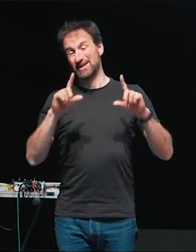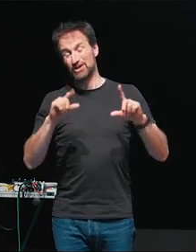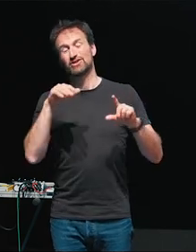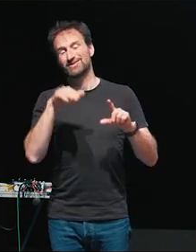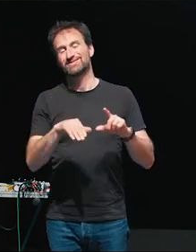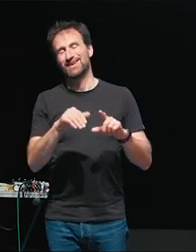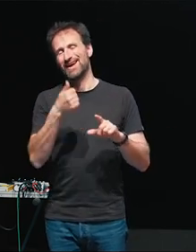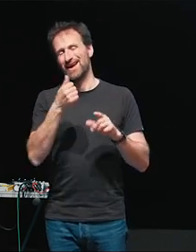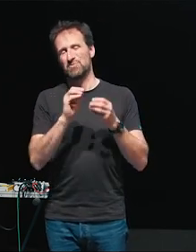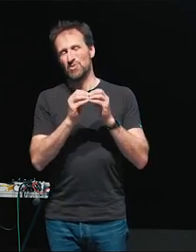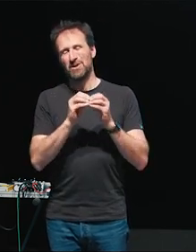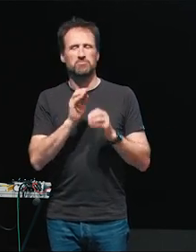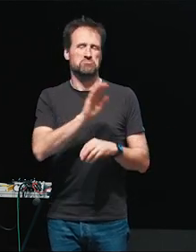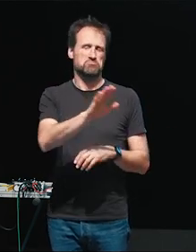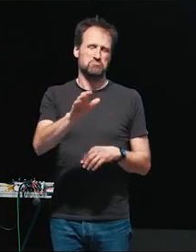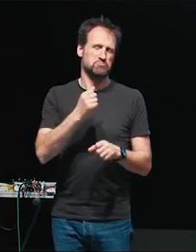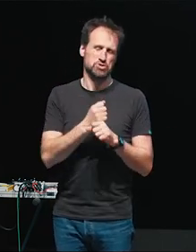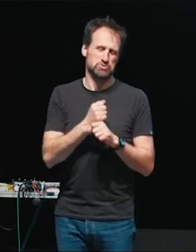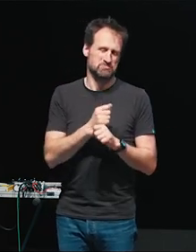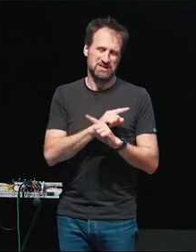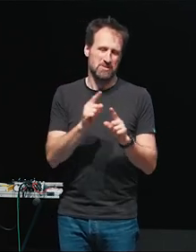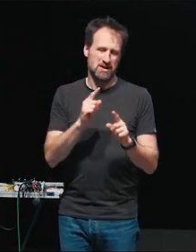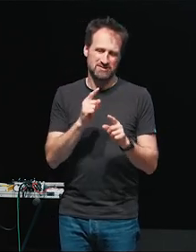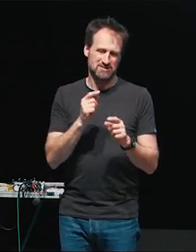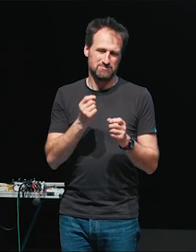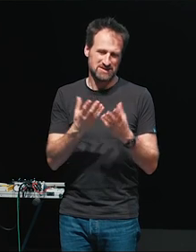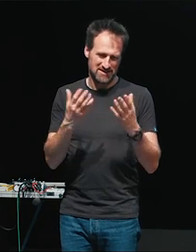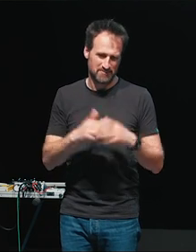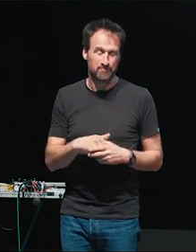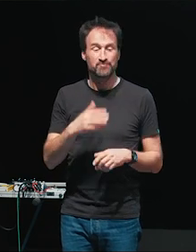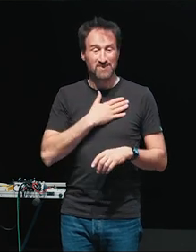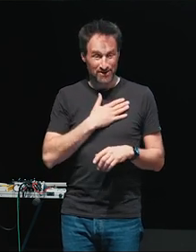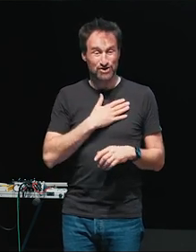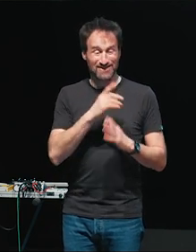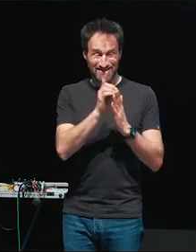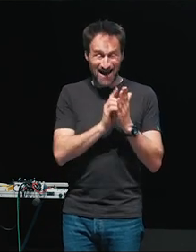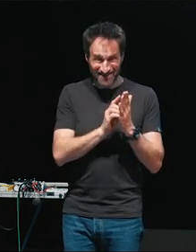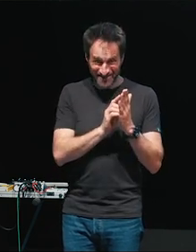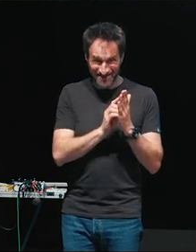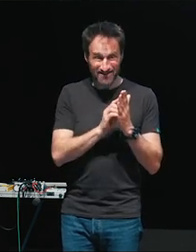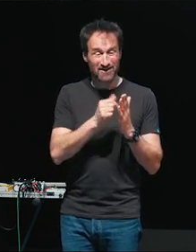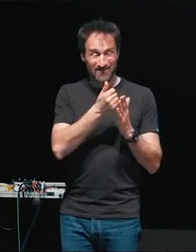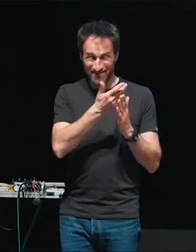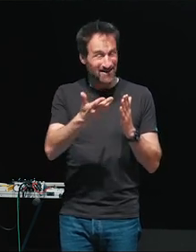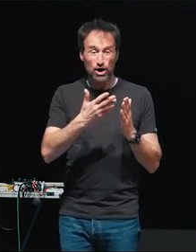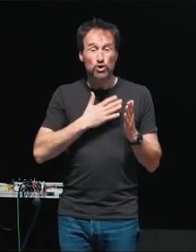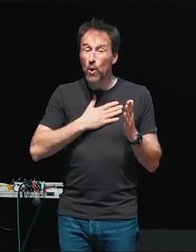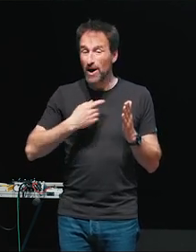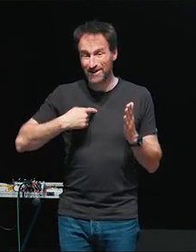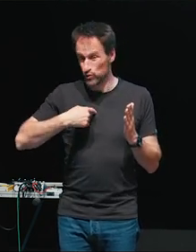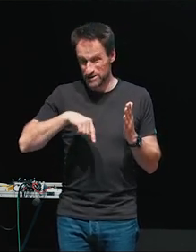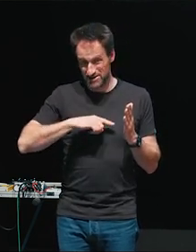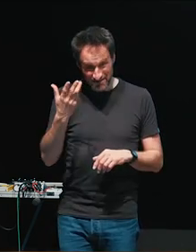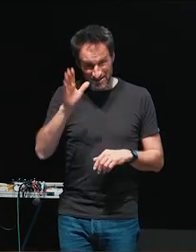never face. We handle a lot of data which is not us. Oil and gas data is